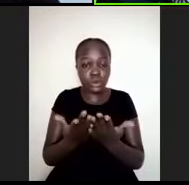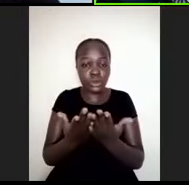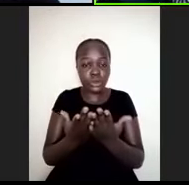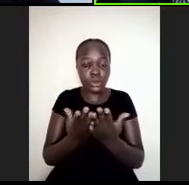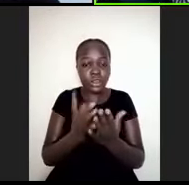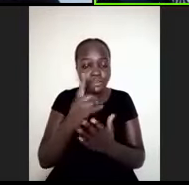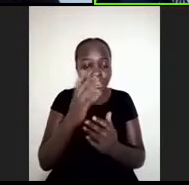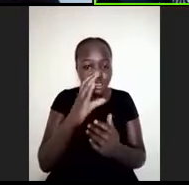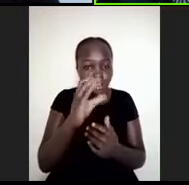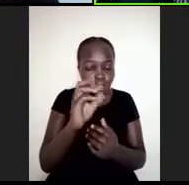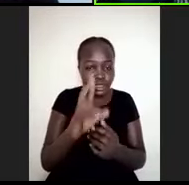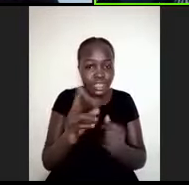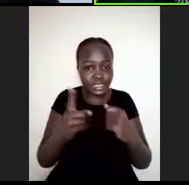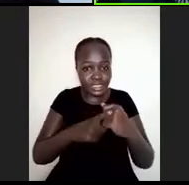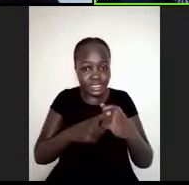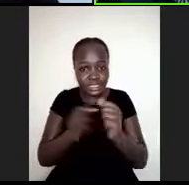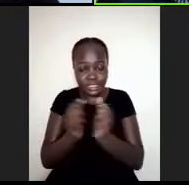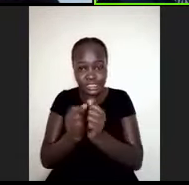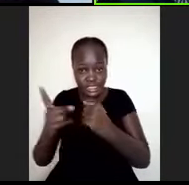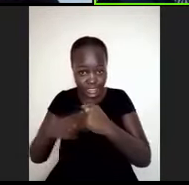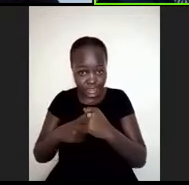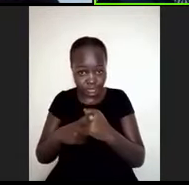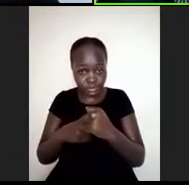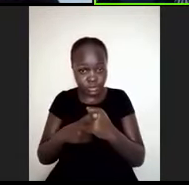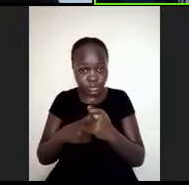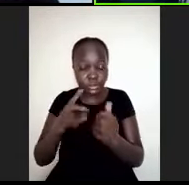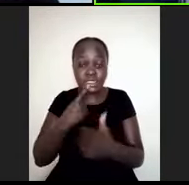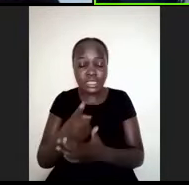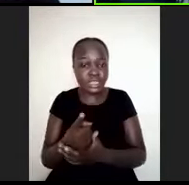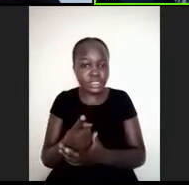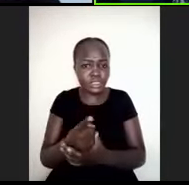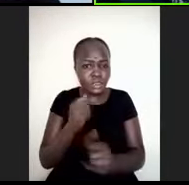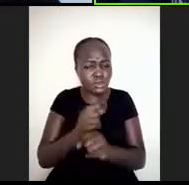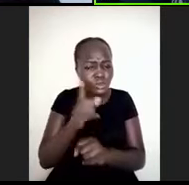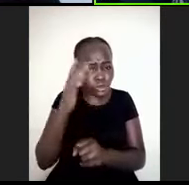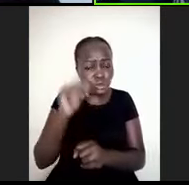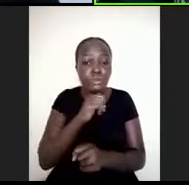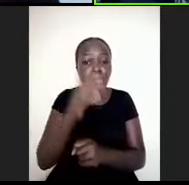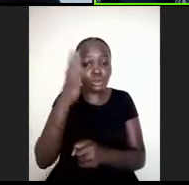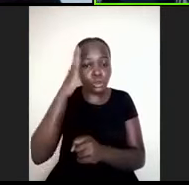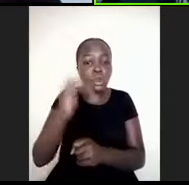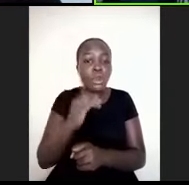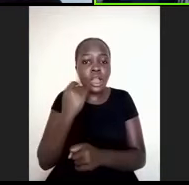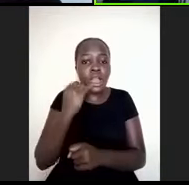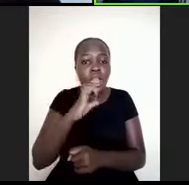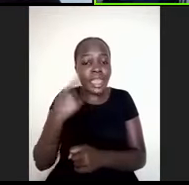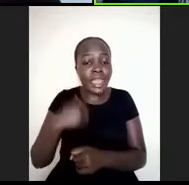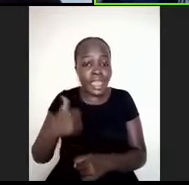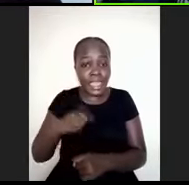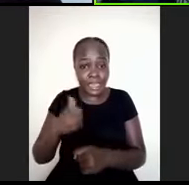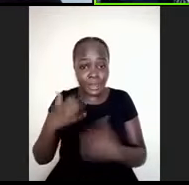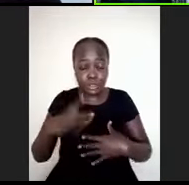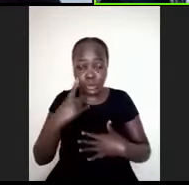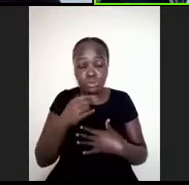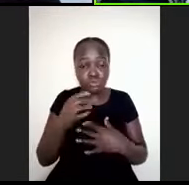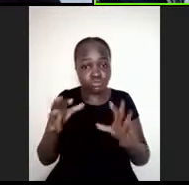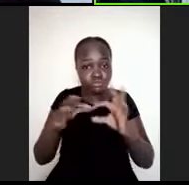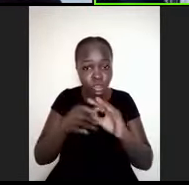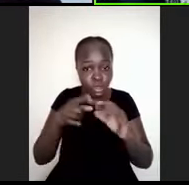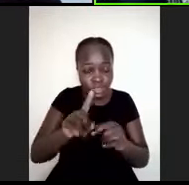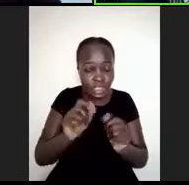6:16. It says, do you not know that he who unites himself with a prostitute is one with her in